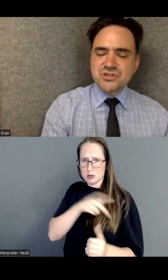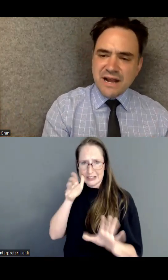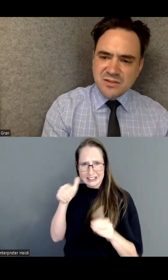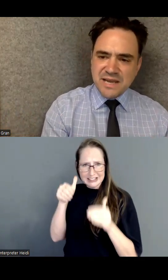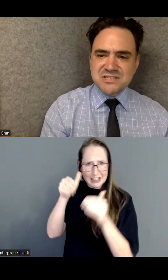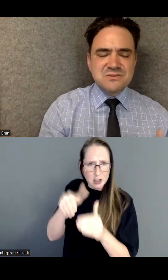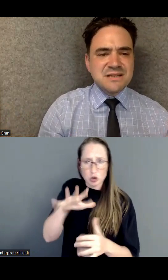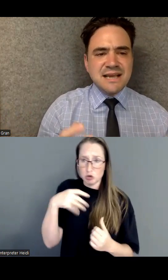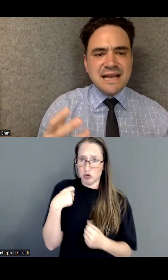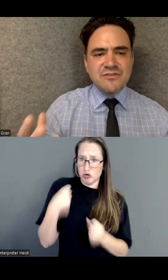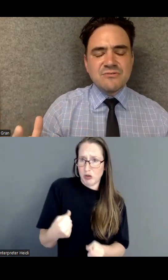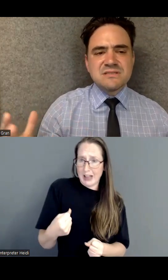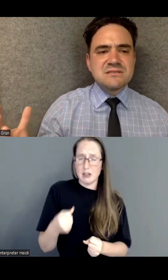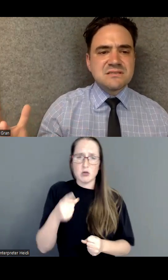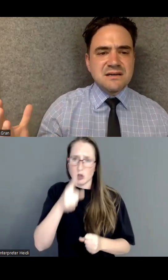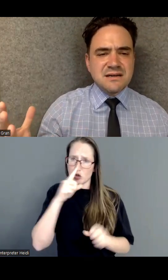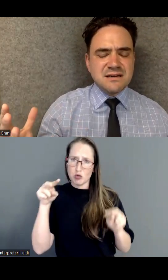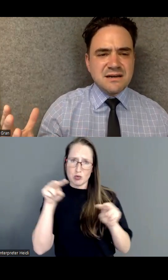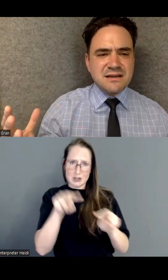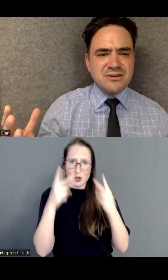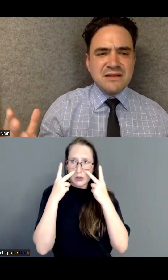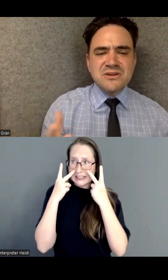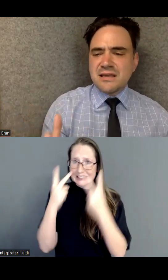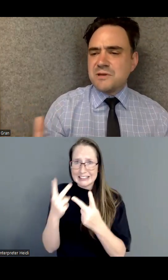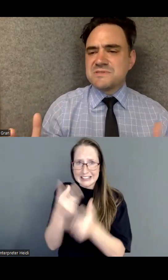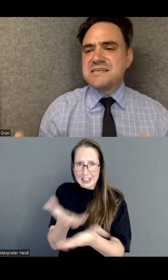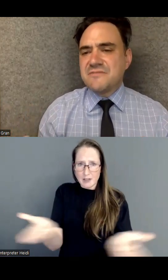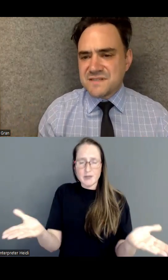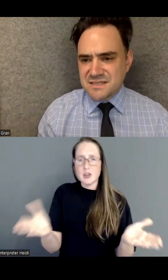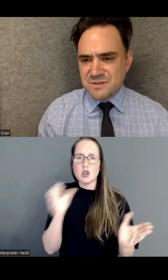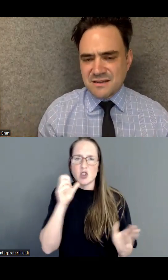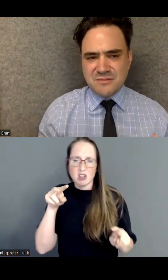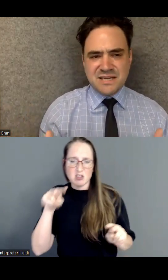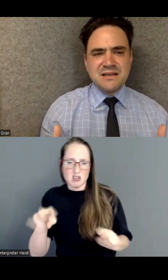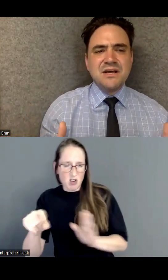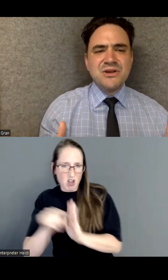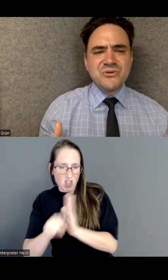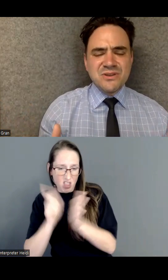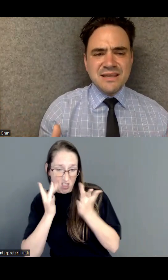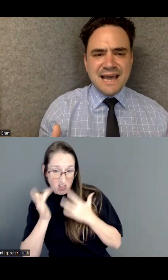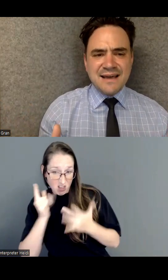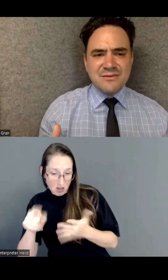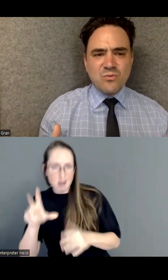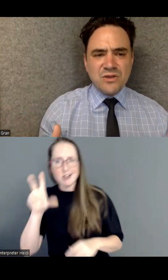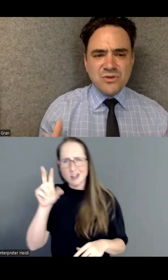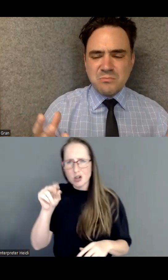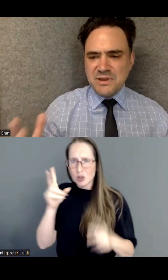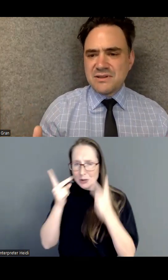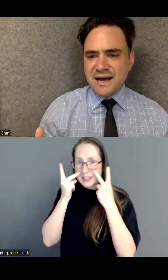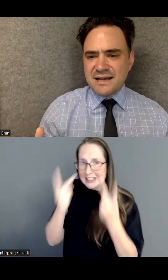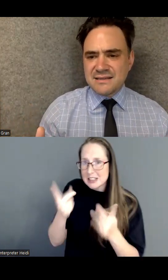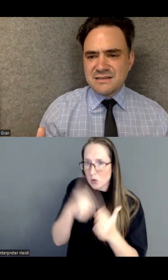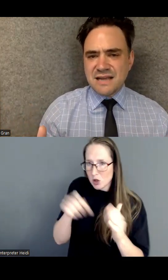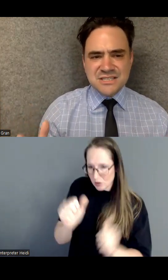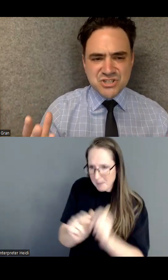You're strength-based. You're looking at everyone's, you're not looking at people's deficits when they come in. You're looking at what you can